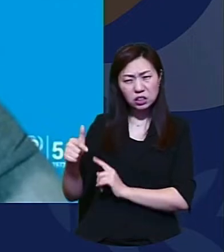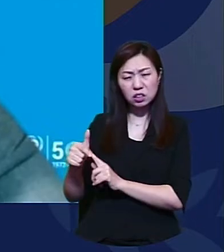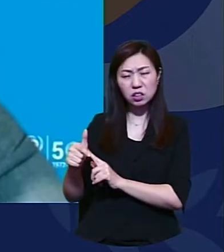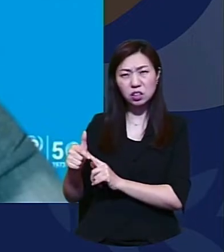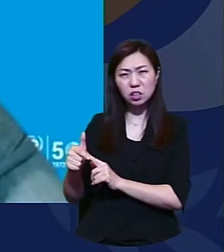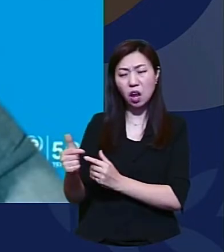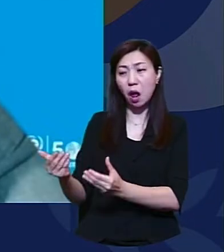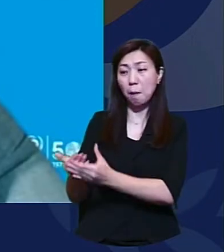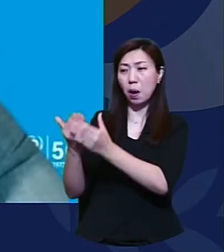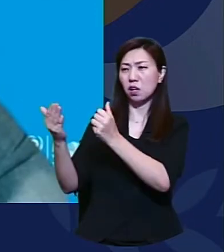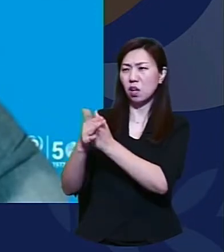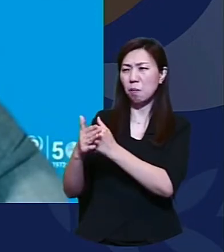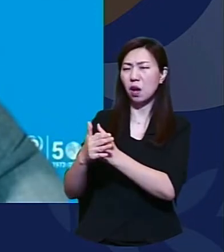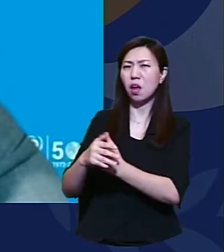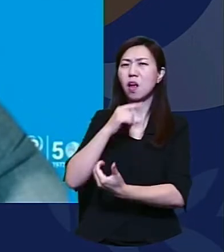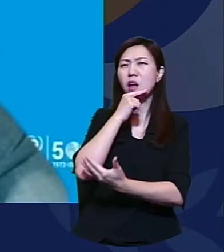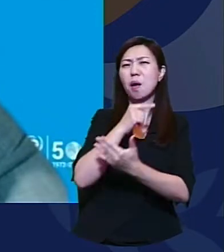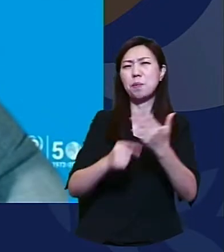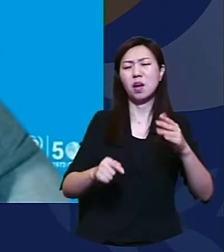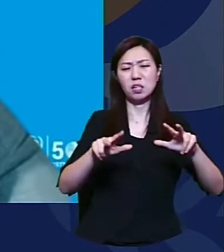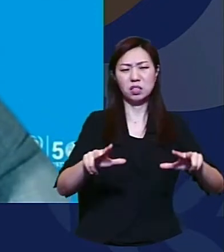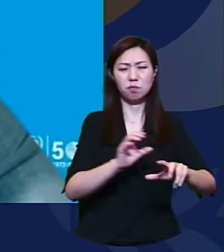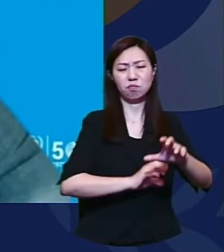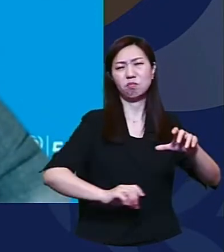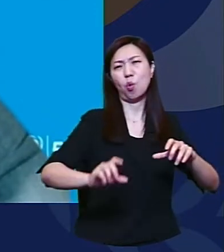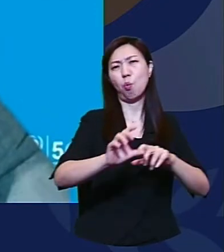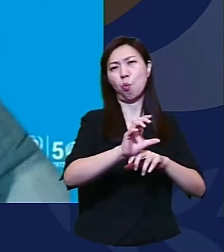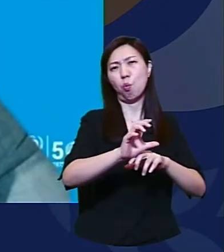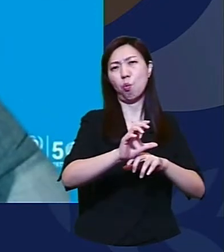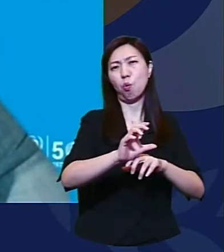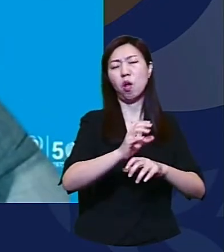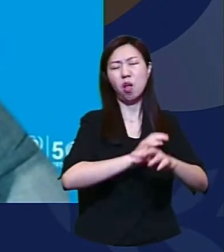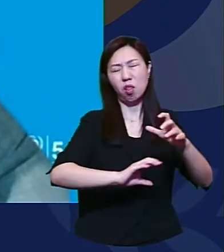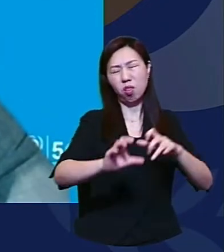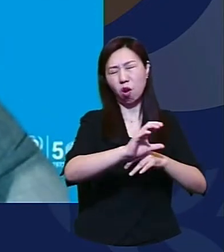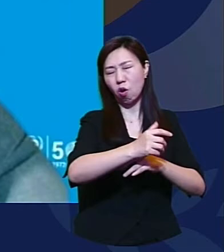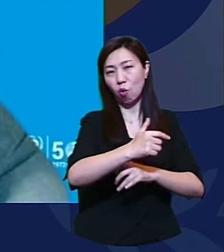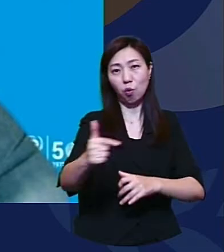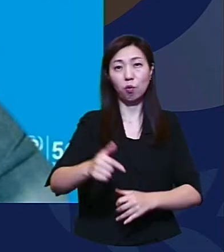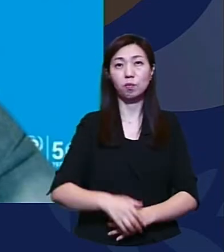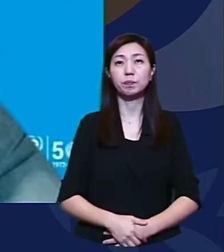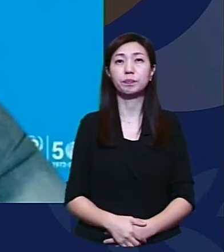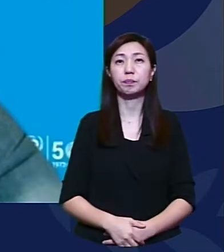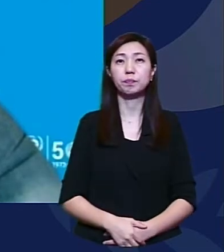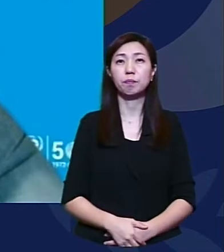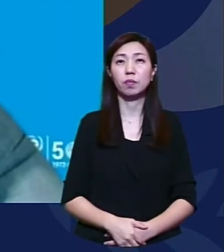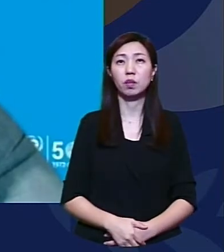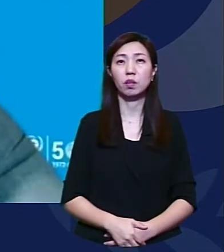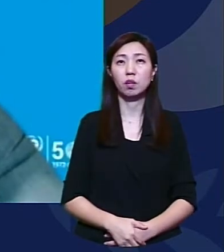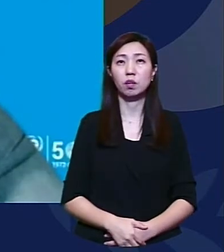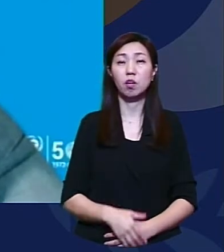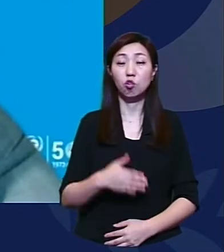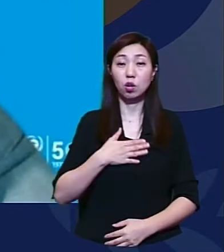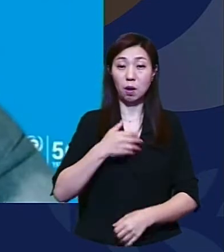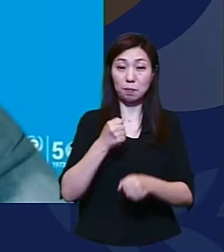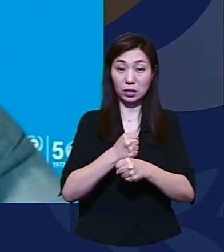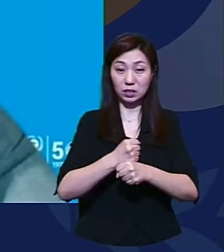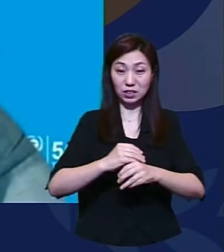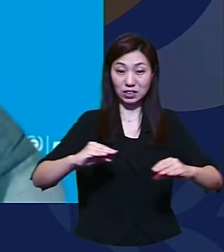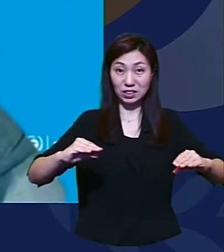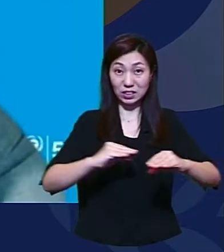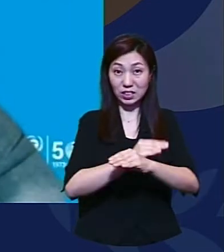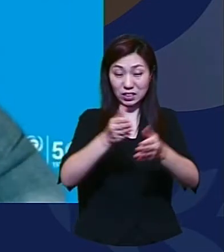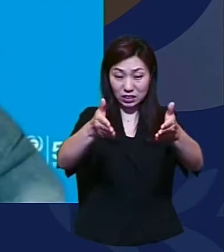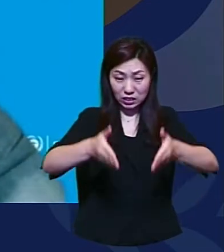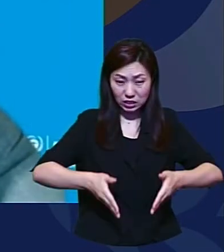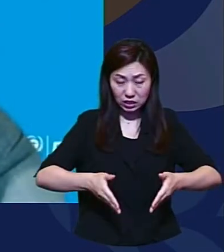a terribly high cost. The infrastructure we have built, roads, buildings, transport, industries,